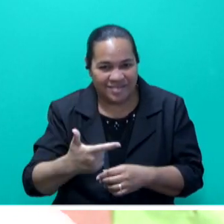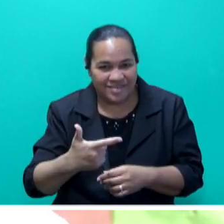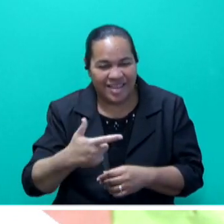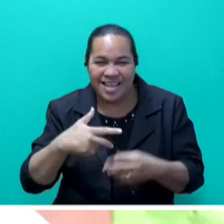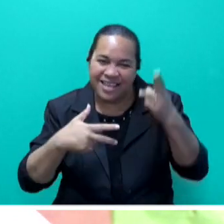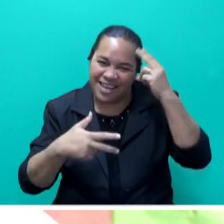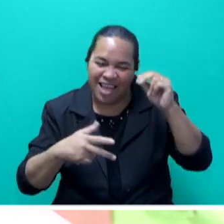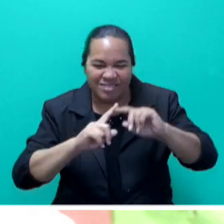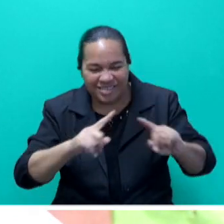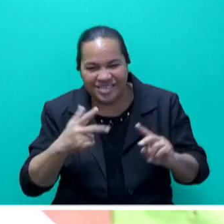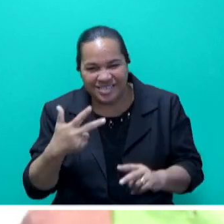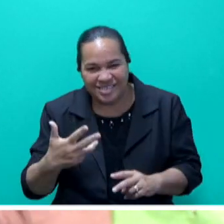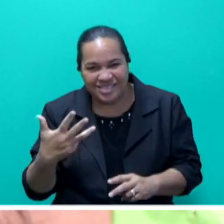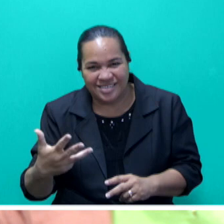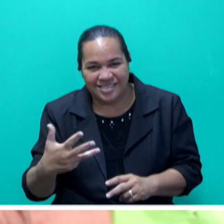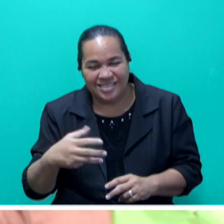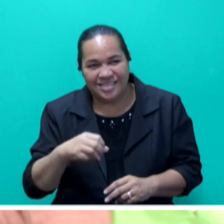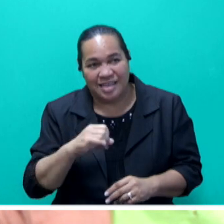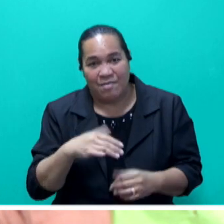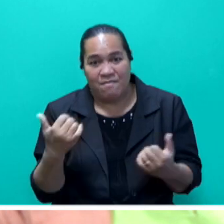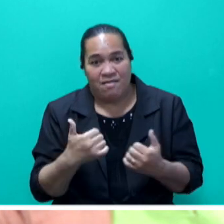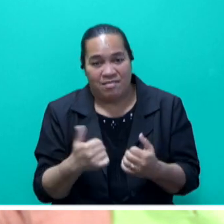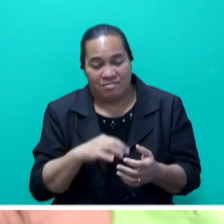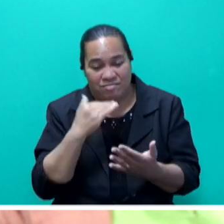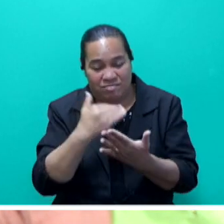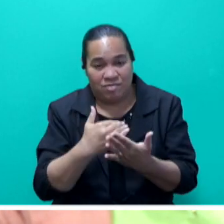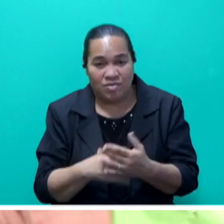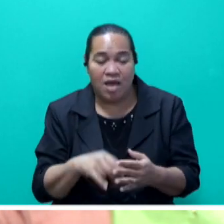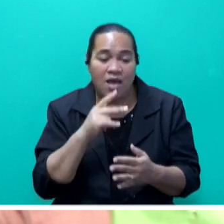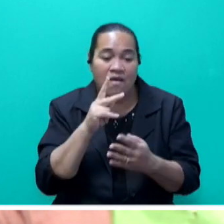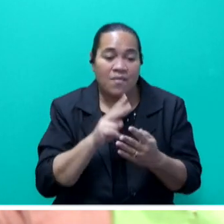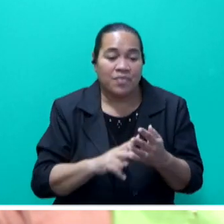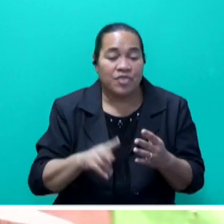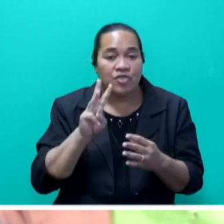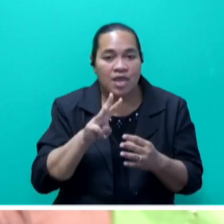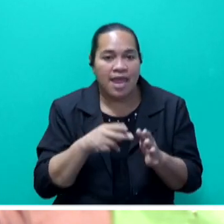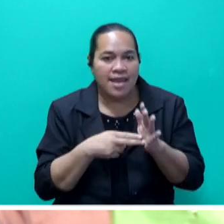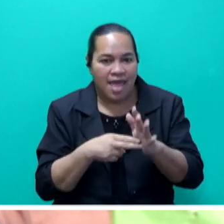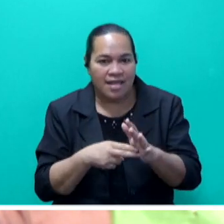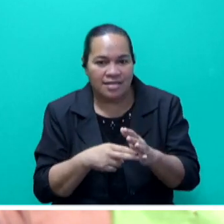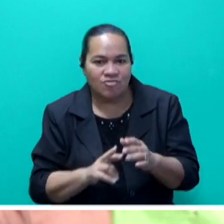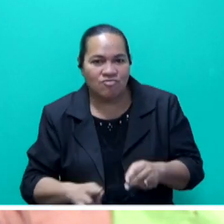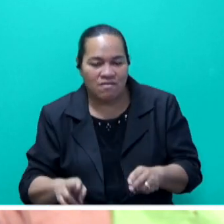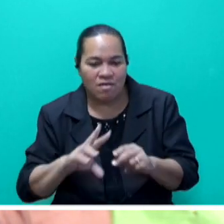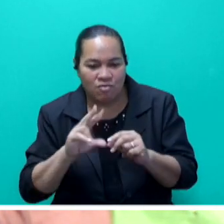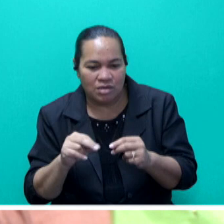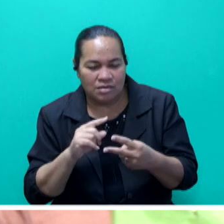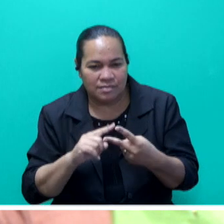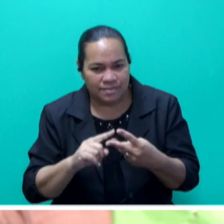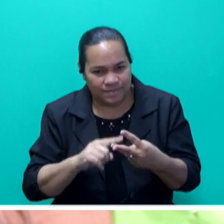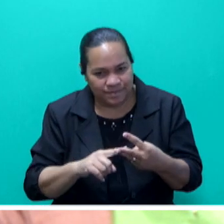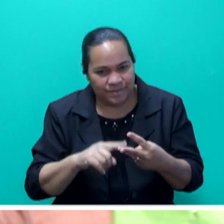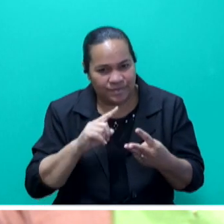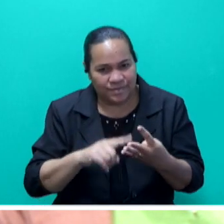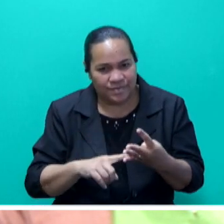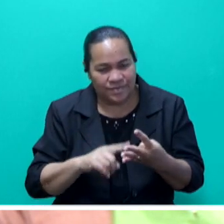Ulobi Bridge, Nasiakula Bridge, the Lomolomo Slip. Priority 3, Nandi River Bridge, Natongandrabu, Wayanitu Bridge,